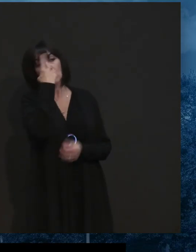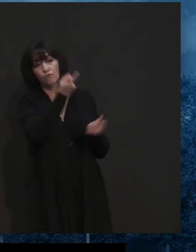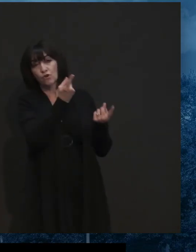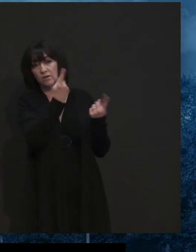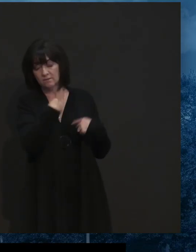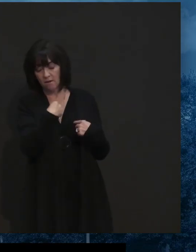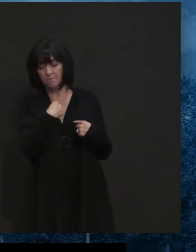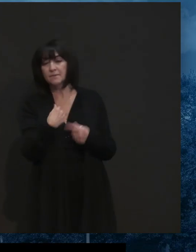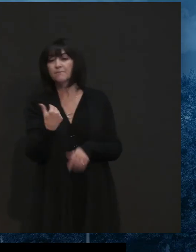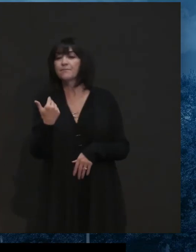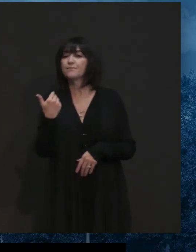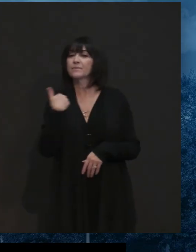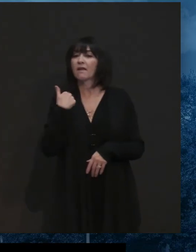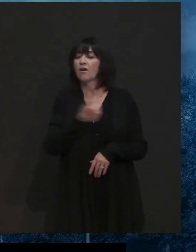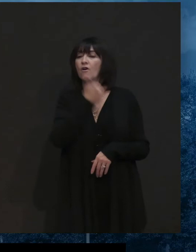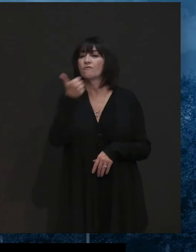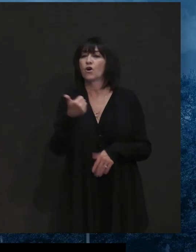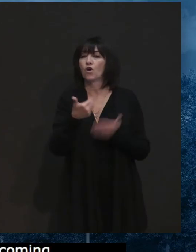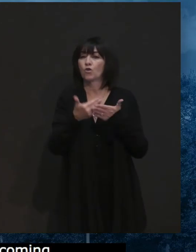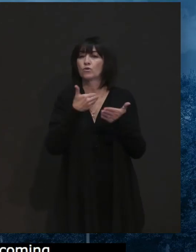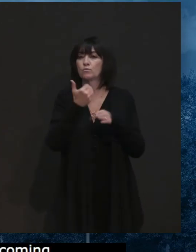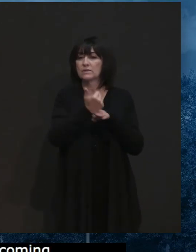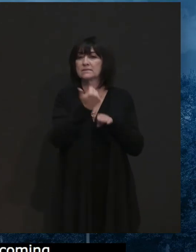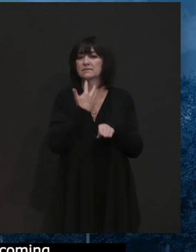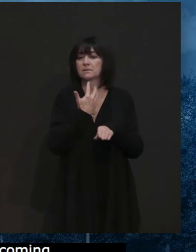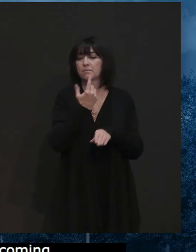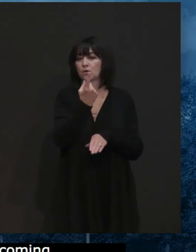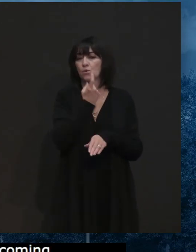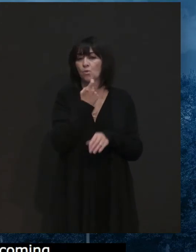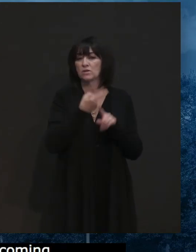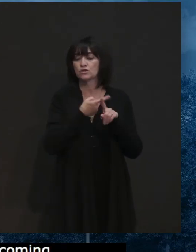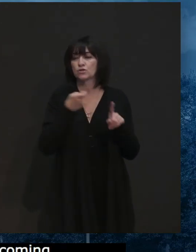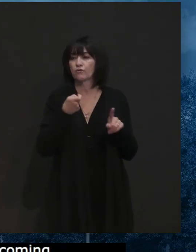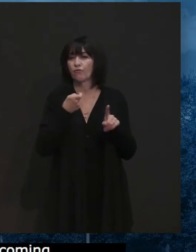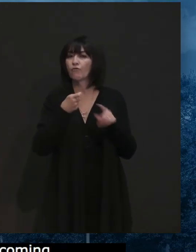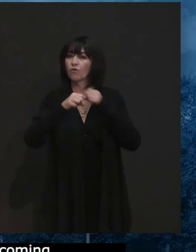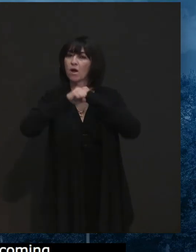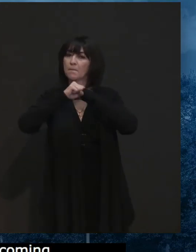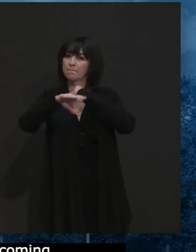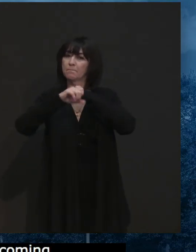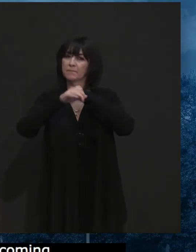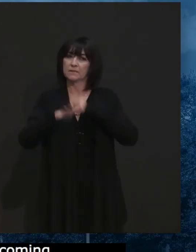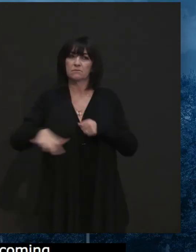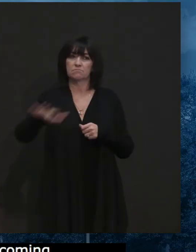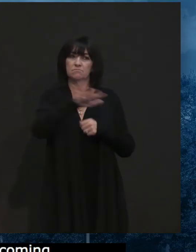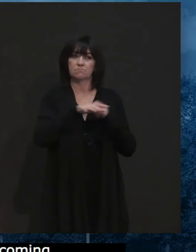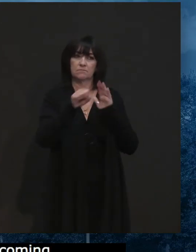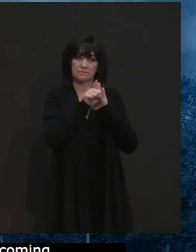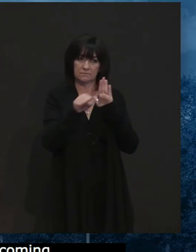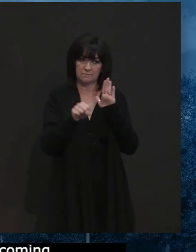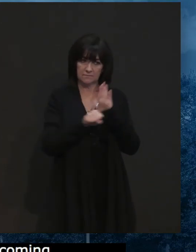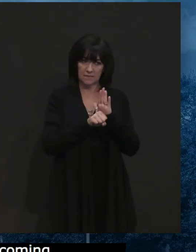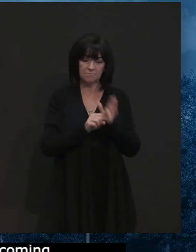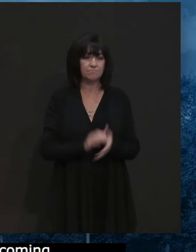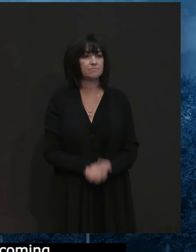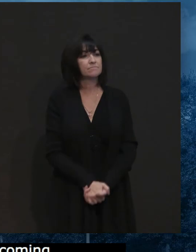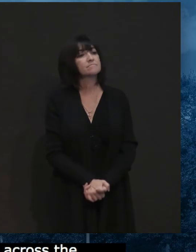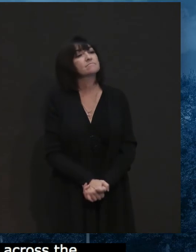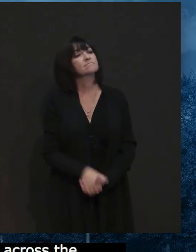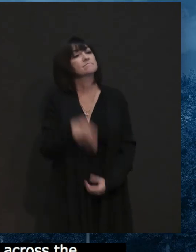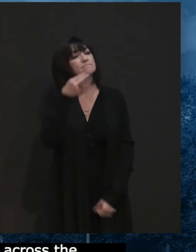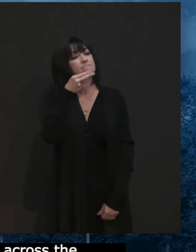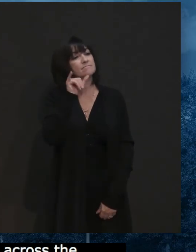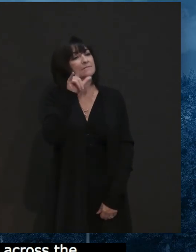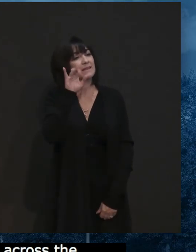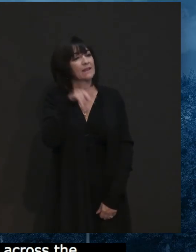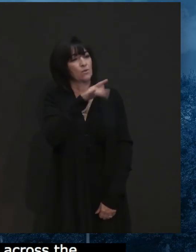have some pre-submitted question from media across the state, and Haley's got those